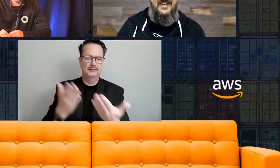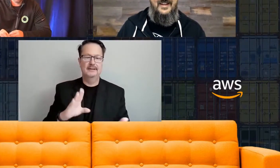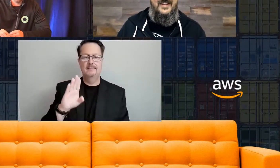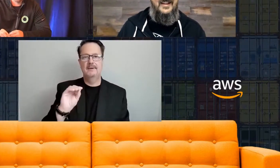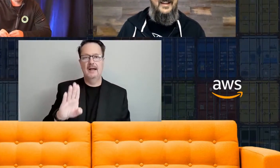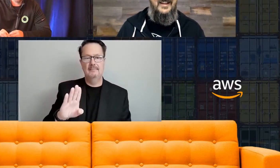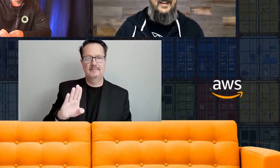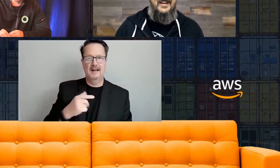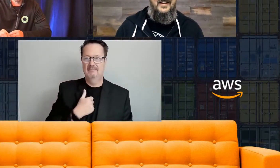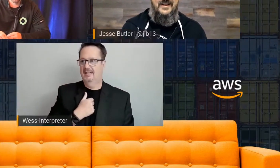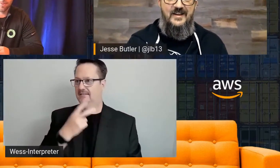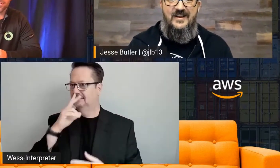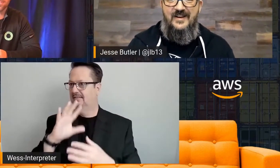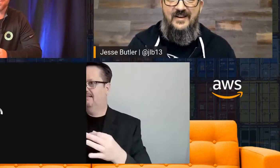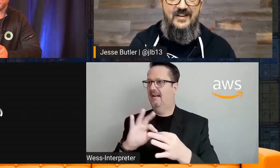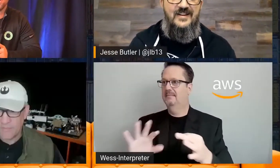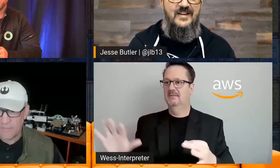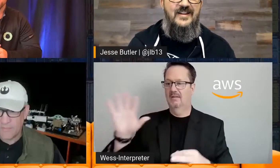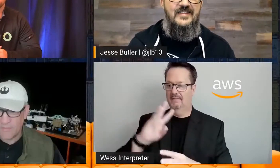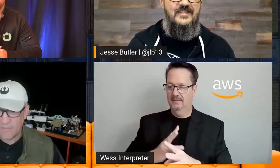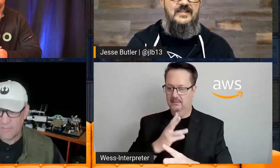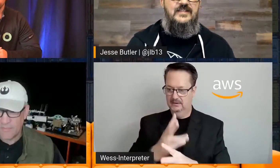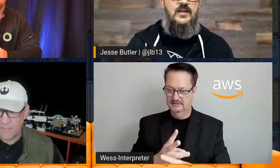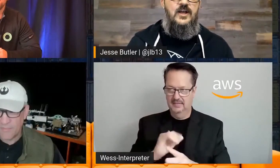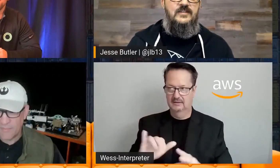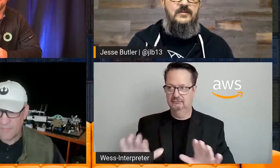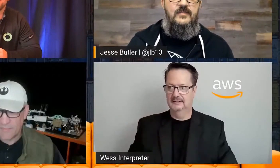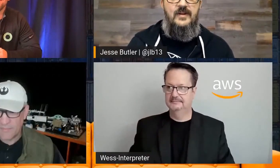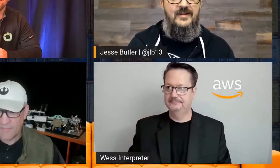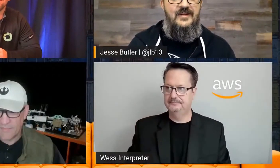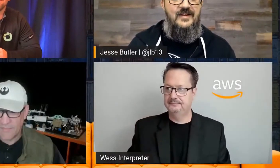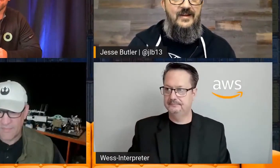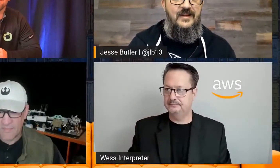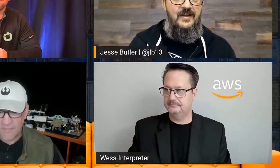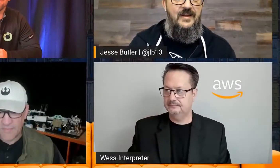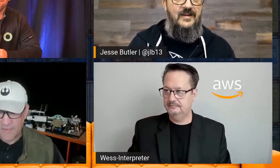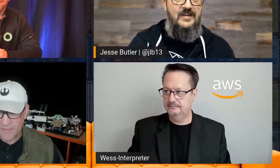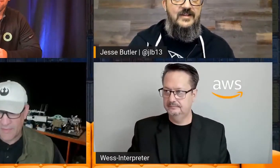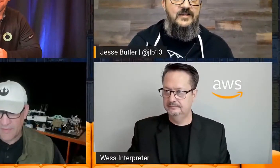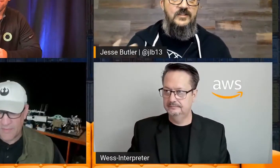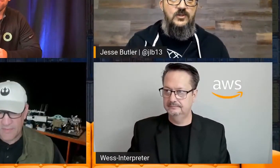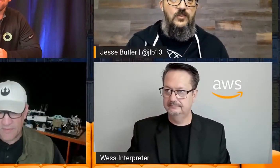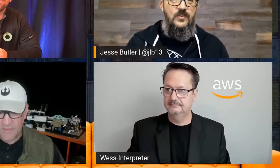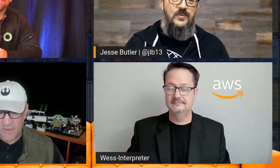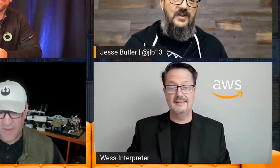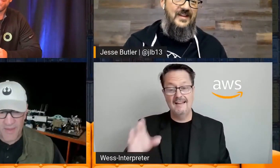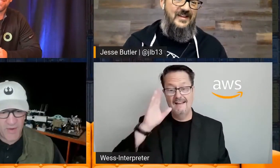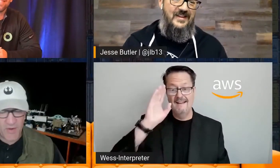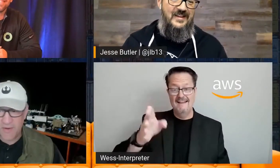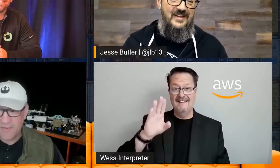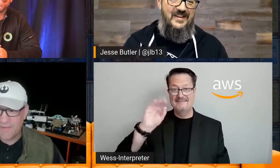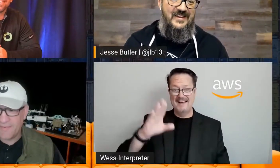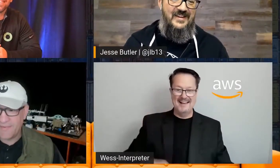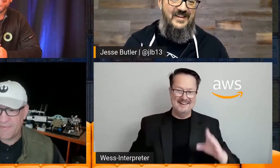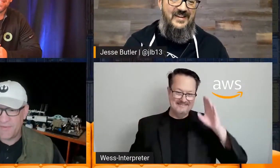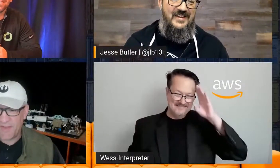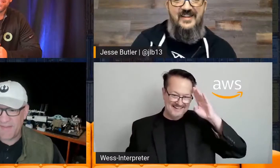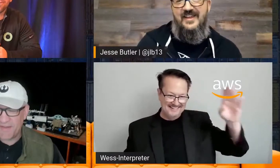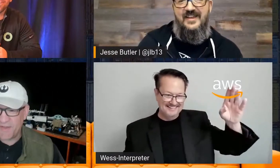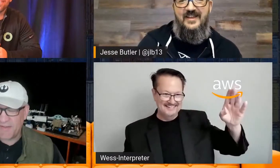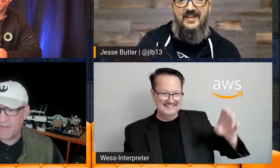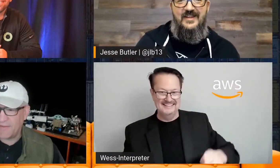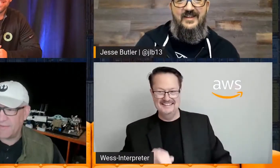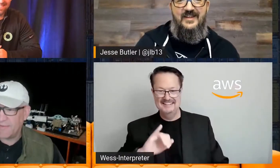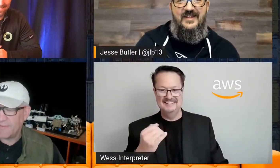loving seeing the comments of people all over the world. So this is great. That's awesome. Hey, Bob. Hi there,